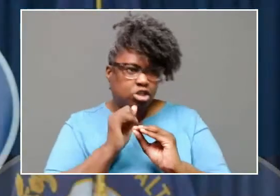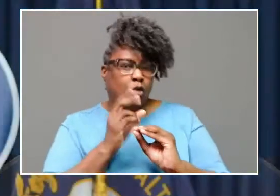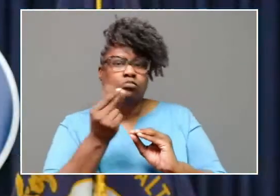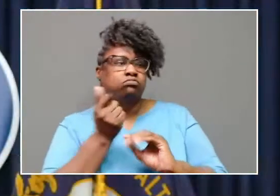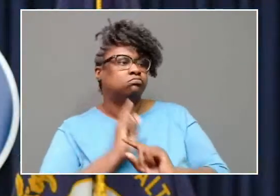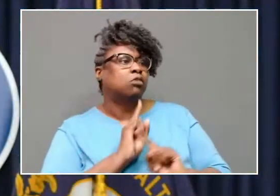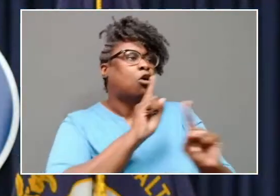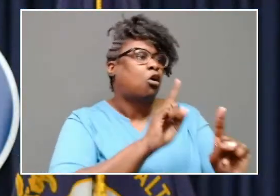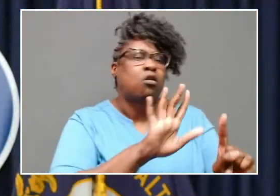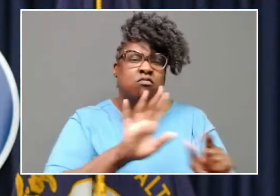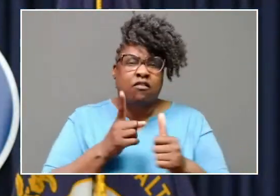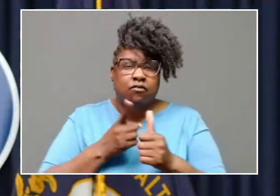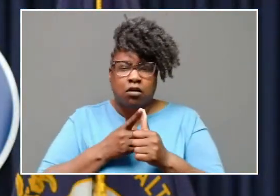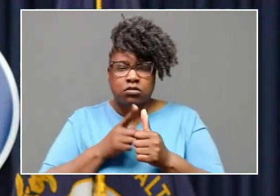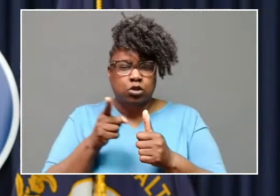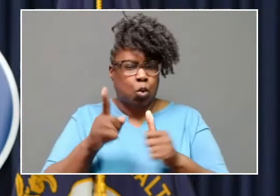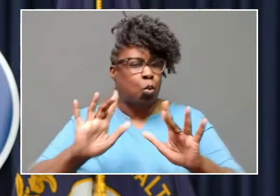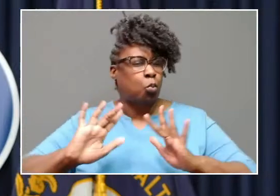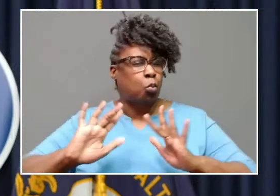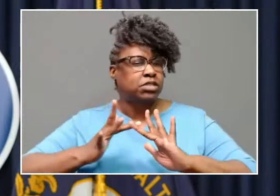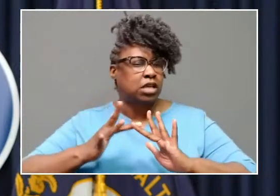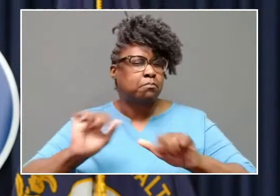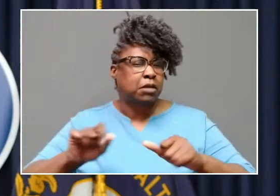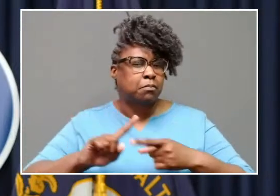these locations.